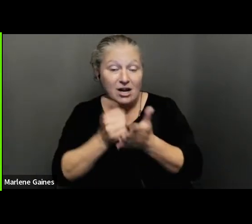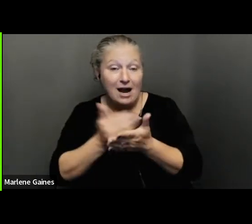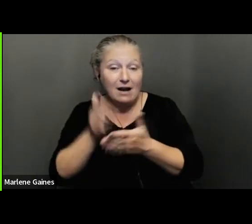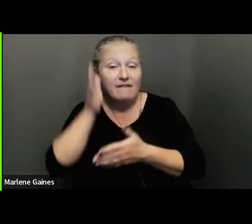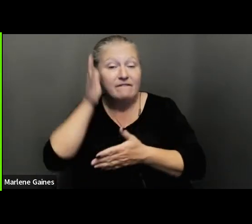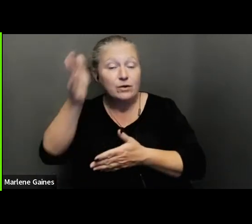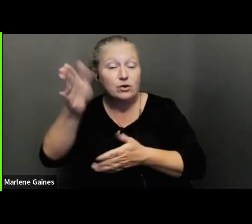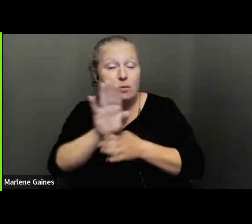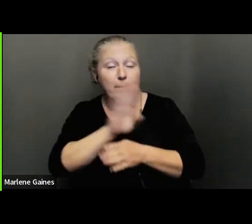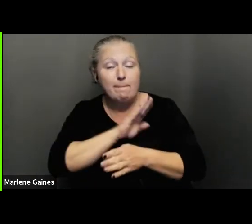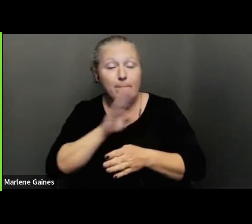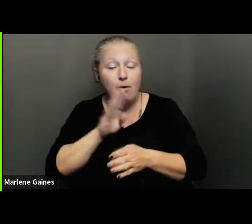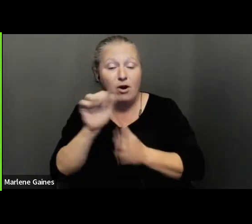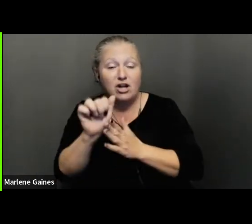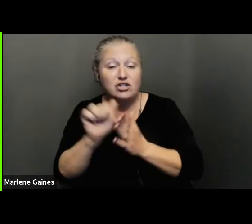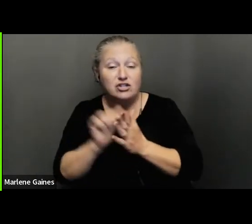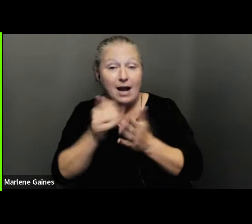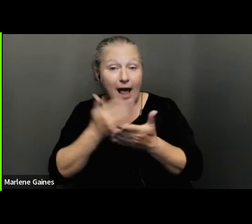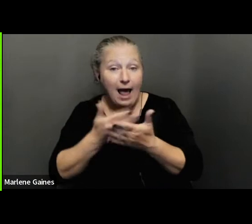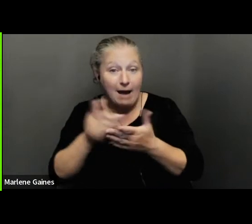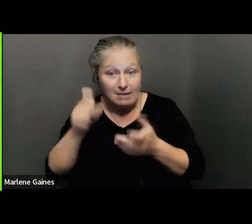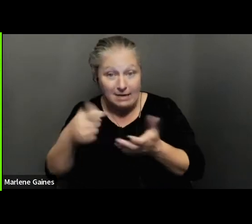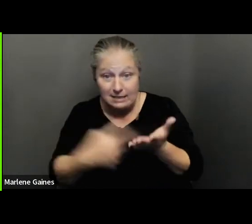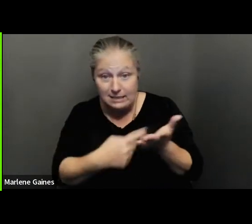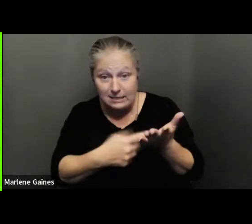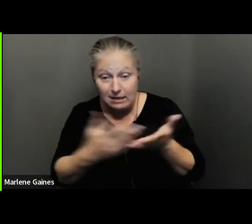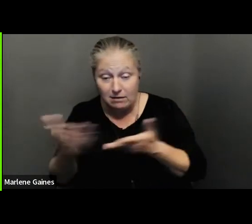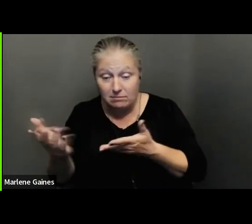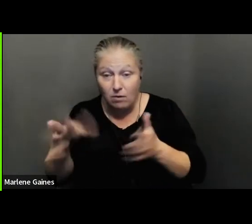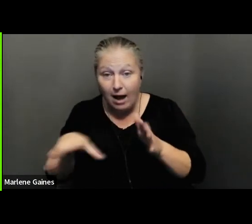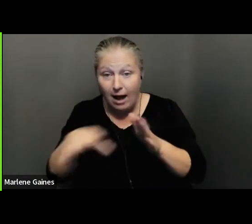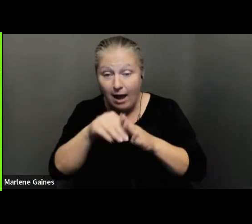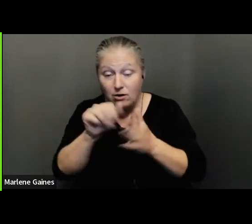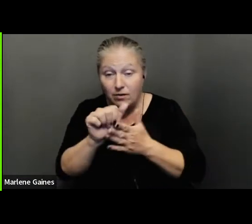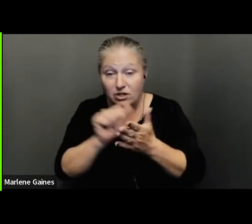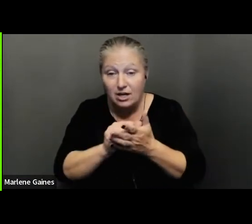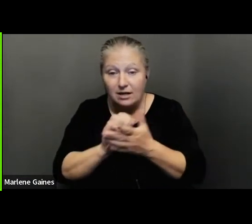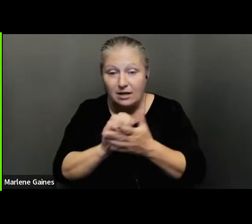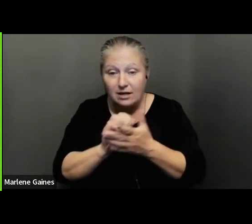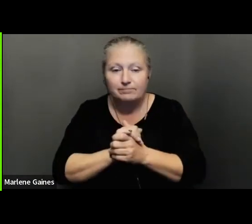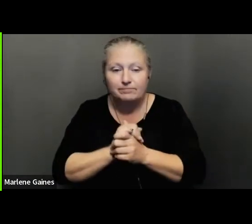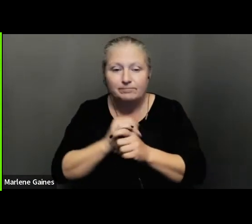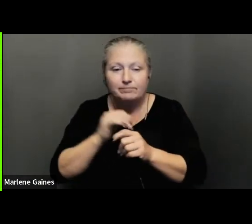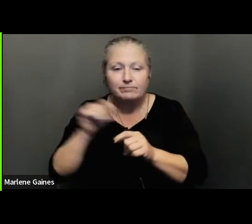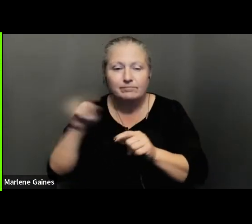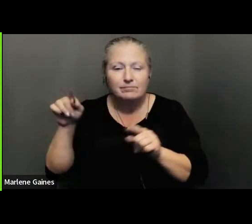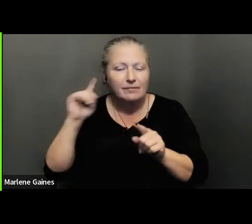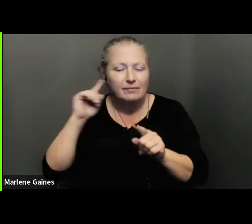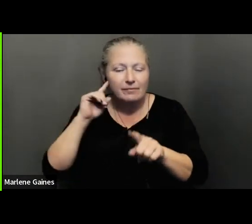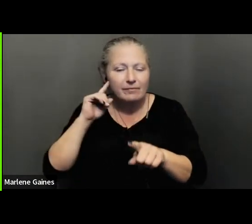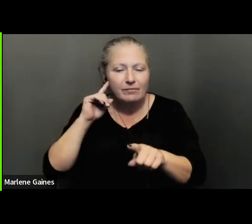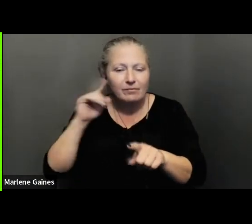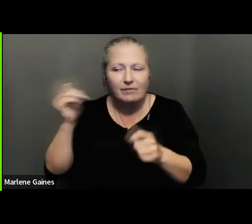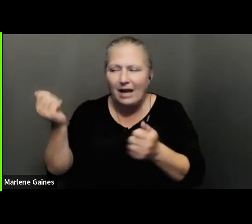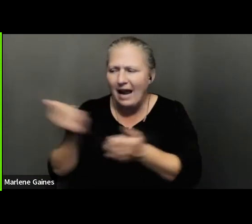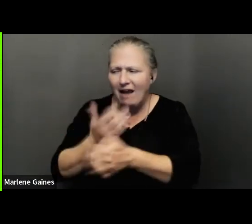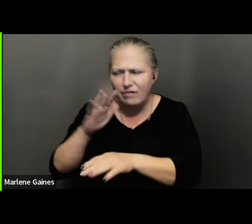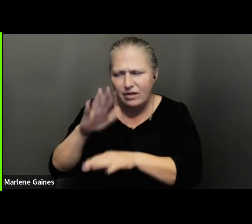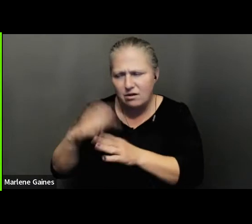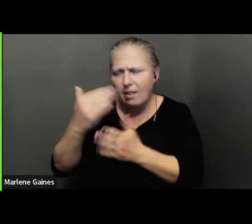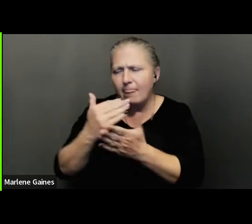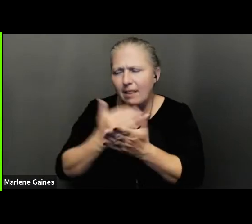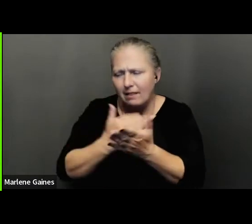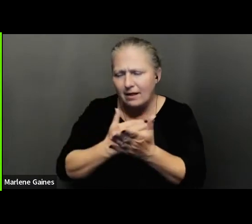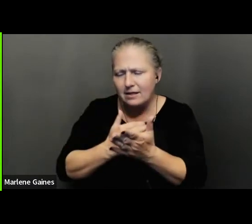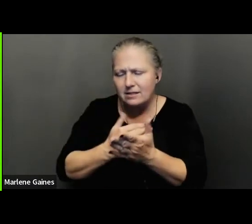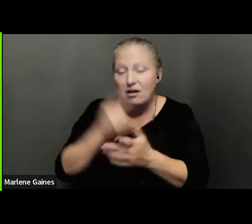board agenda items. Anything that we need to discuss that you want to put on the agenda? No, everything's on the list. Mhm. Everything's on the list. Yeah,